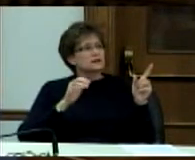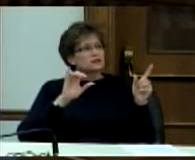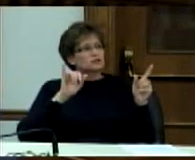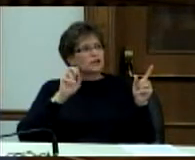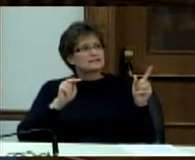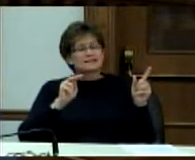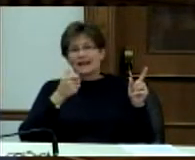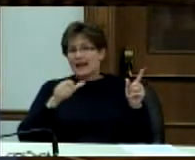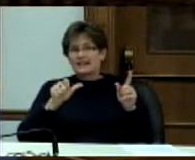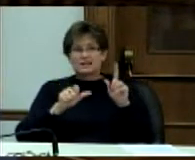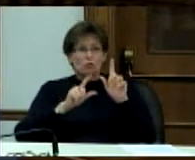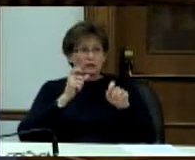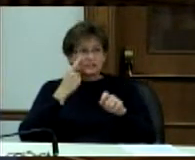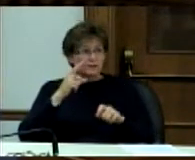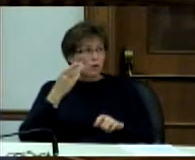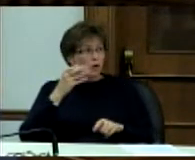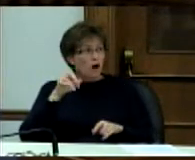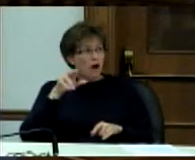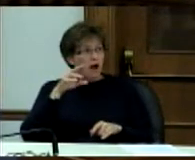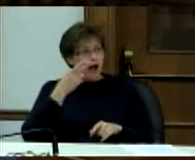All right, any questions for Howard?